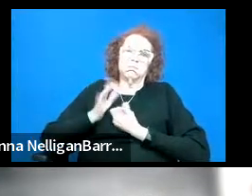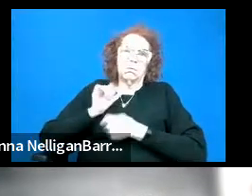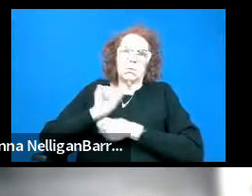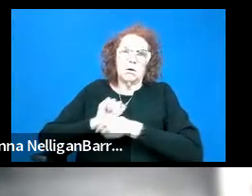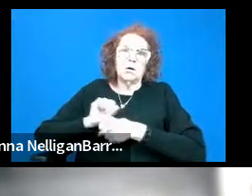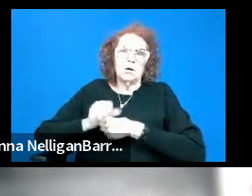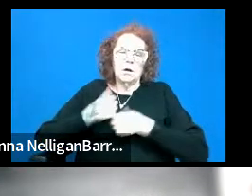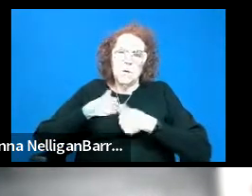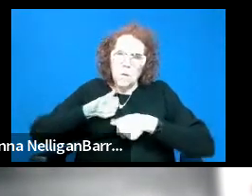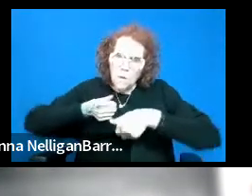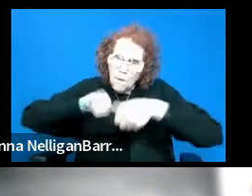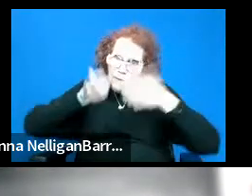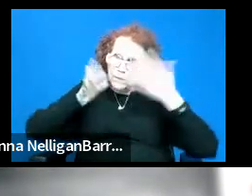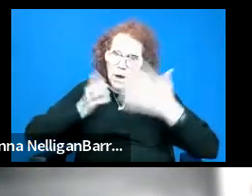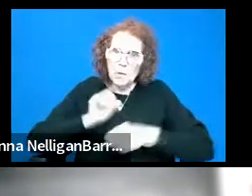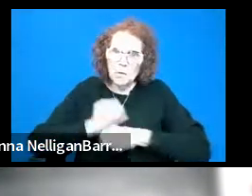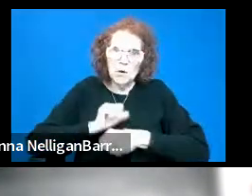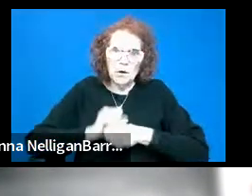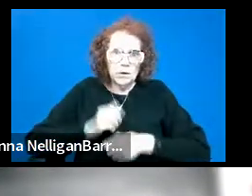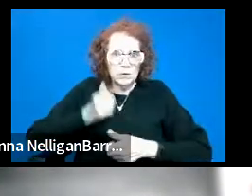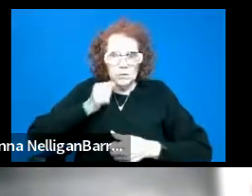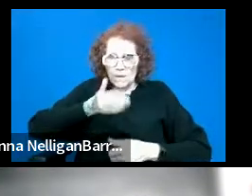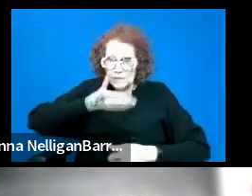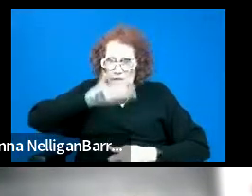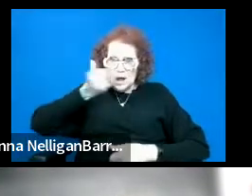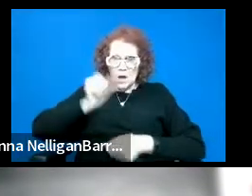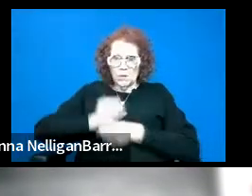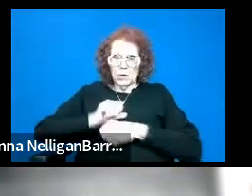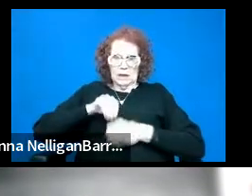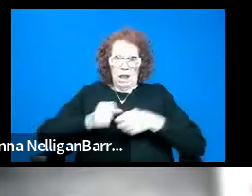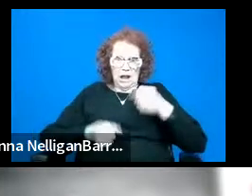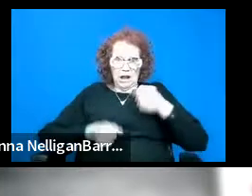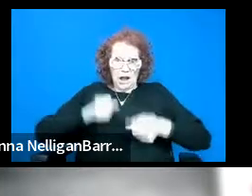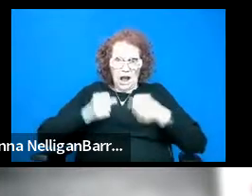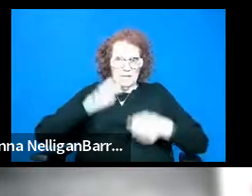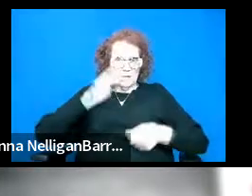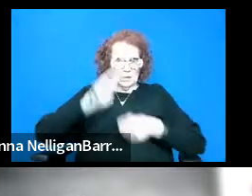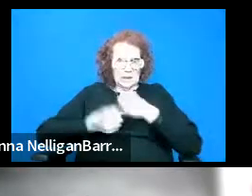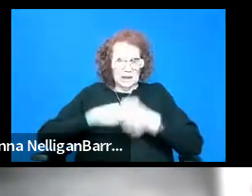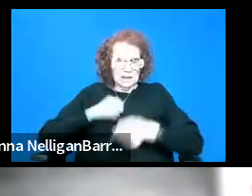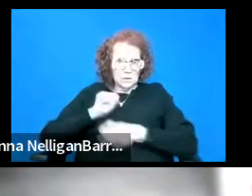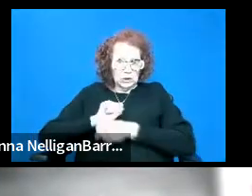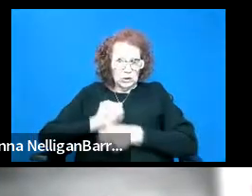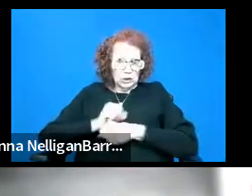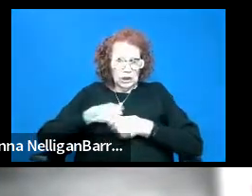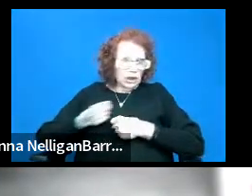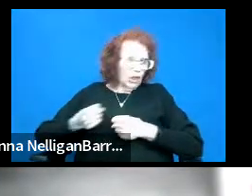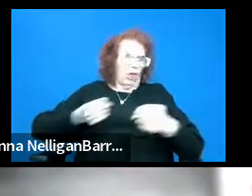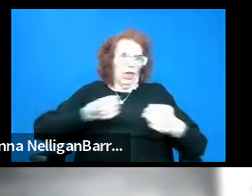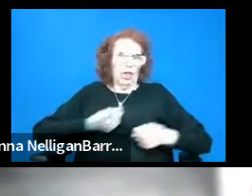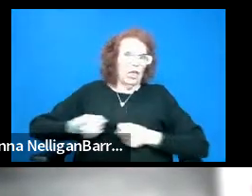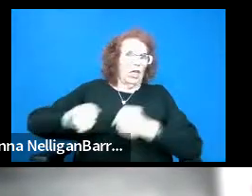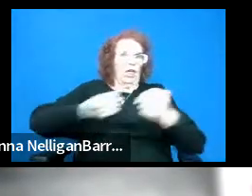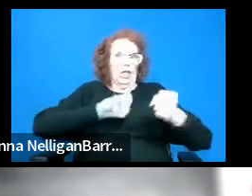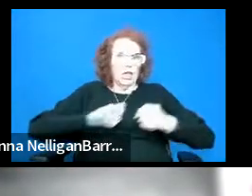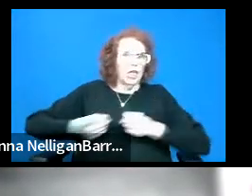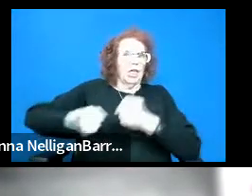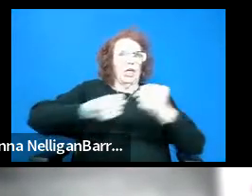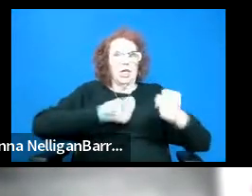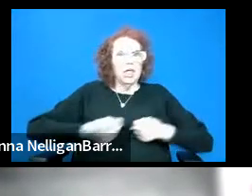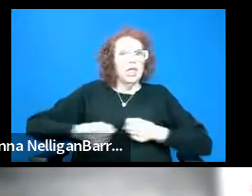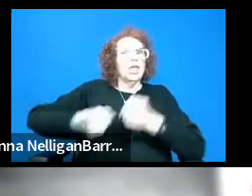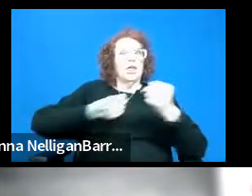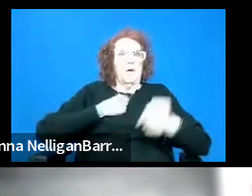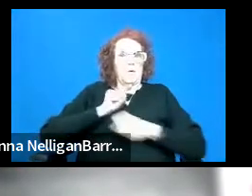for 2 years. And kudos to them. The hard work continues. They're soldiers. They really